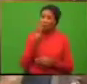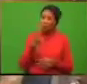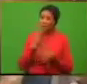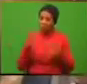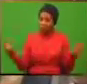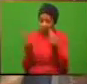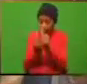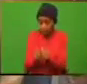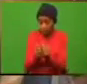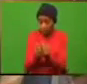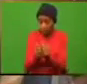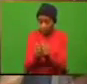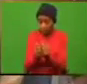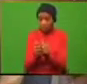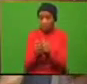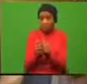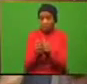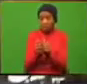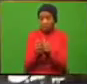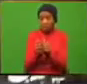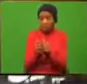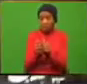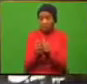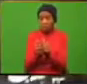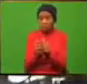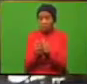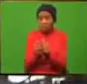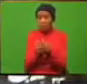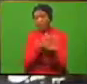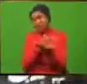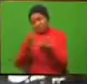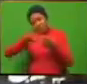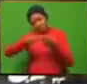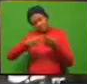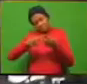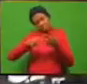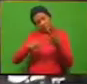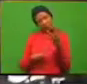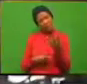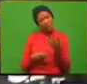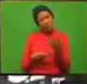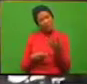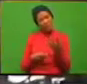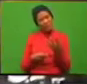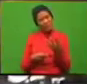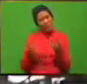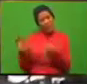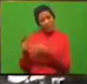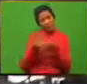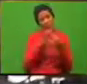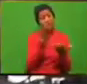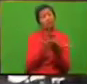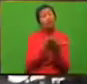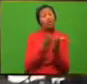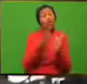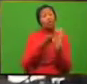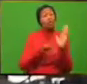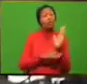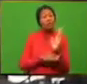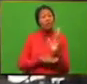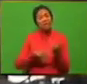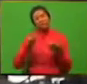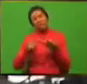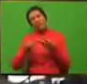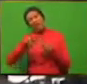consensus outlined in the Statement of Intent, some key matters of economic policy and other issues around how